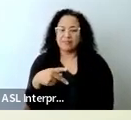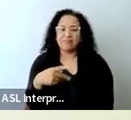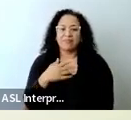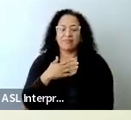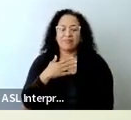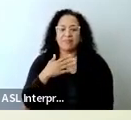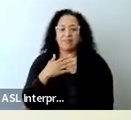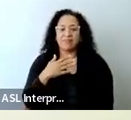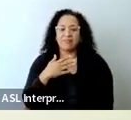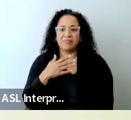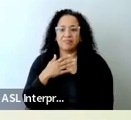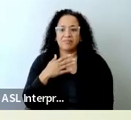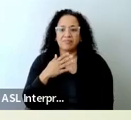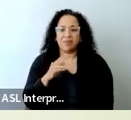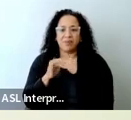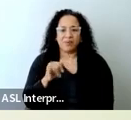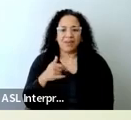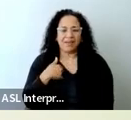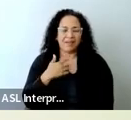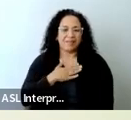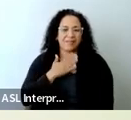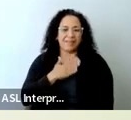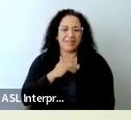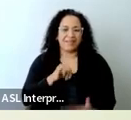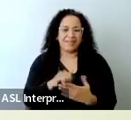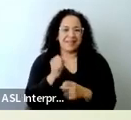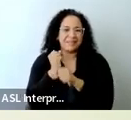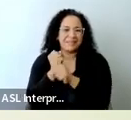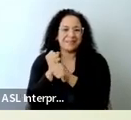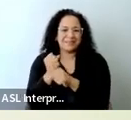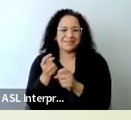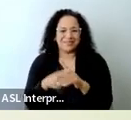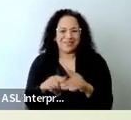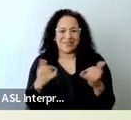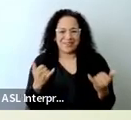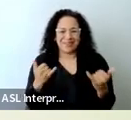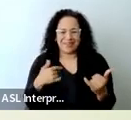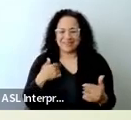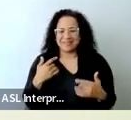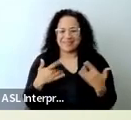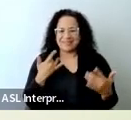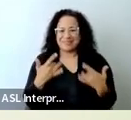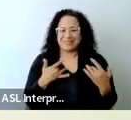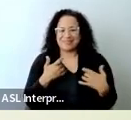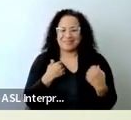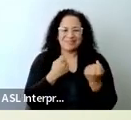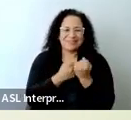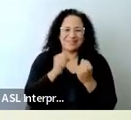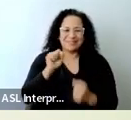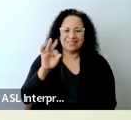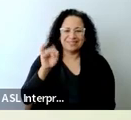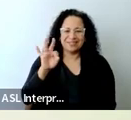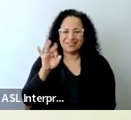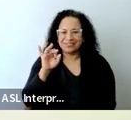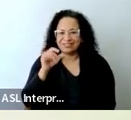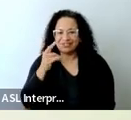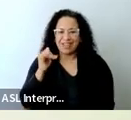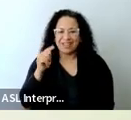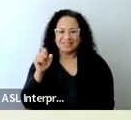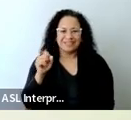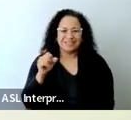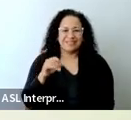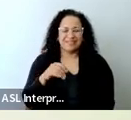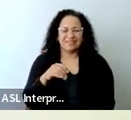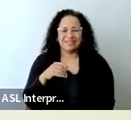way, that I'm glad that baseball started today. I'm a huge San Francisco Giant fan. And